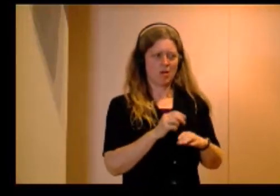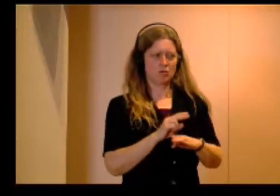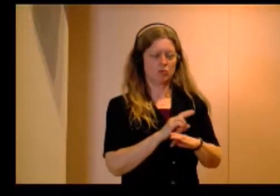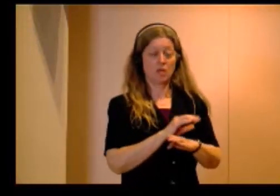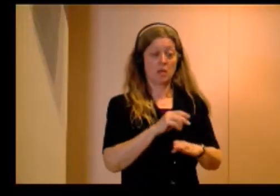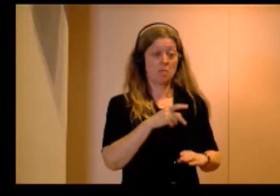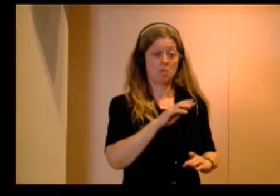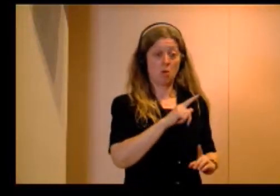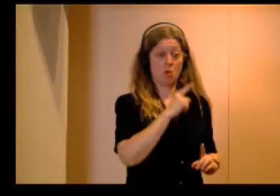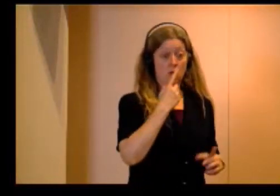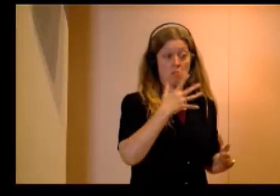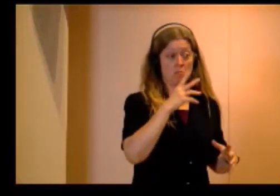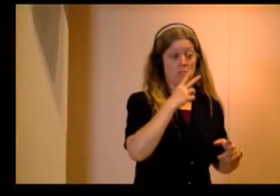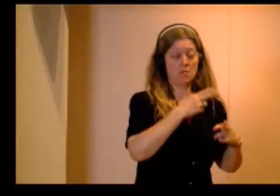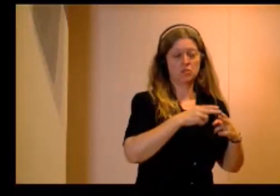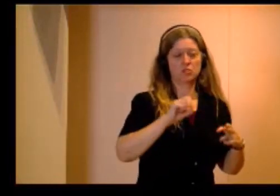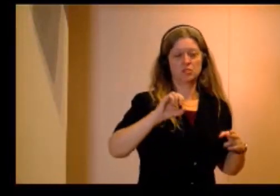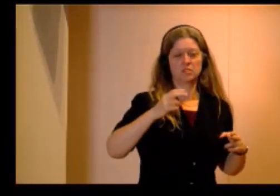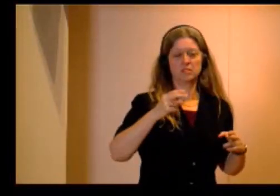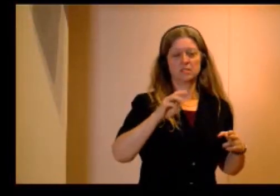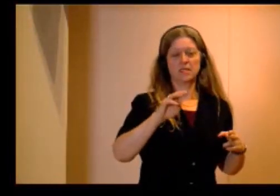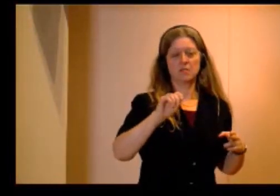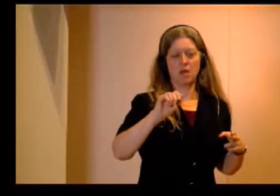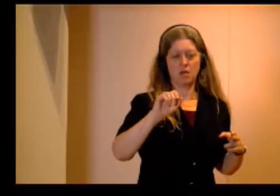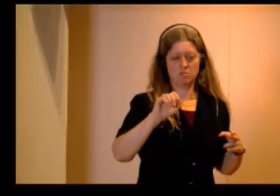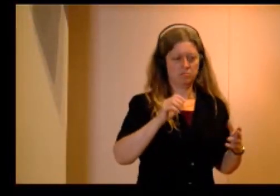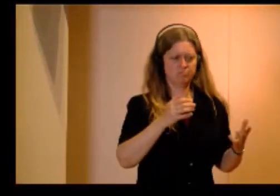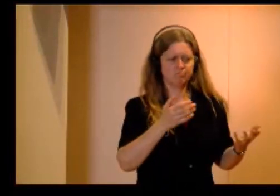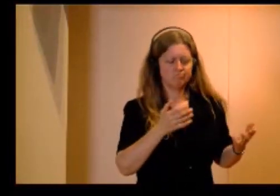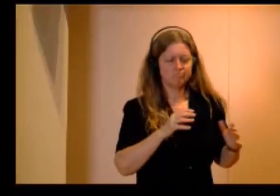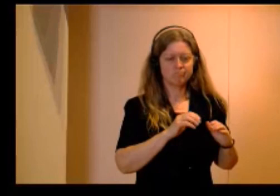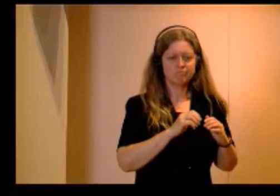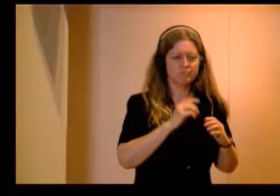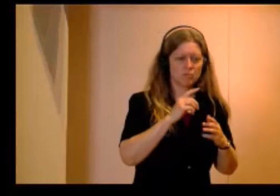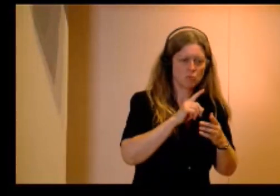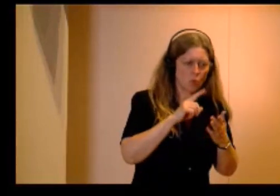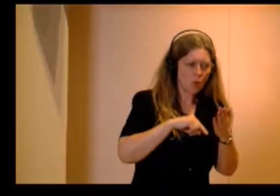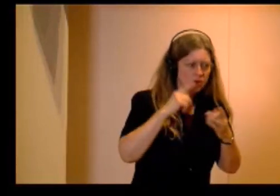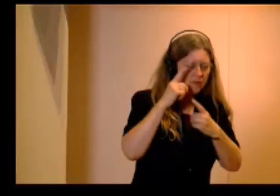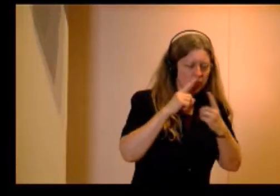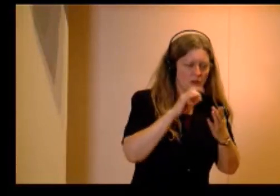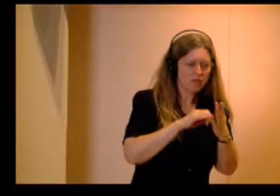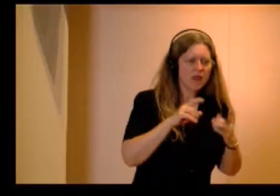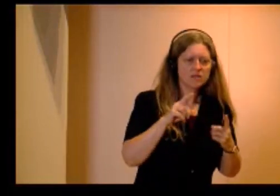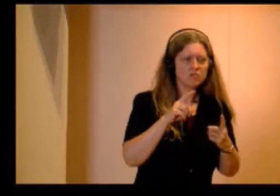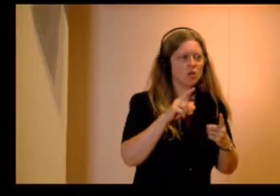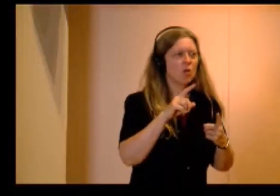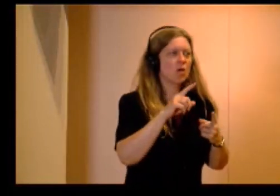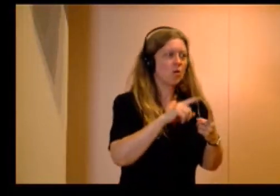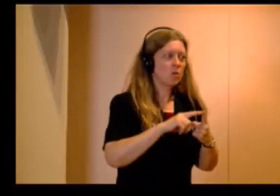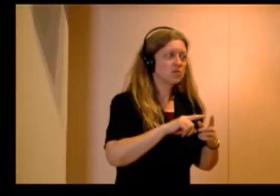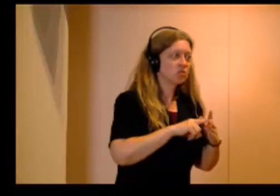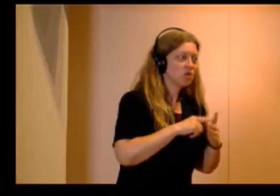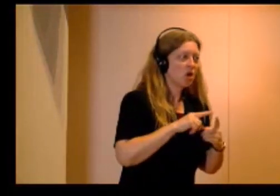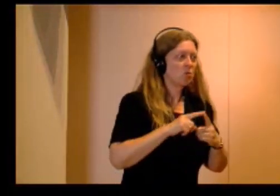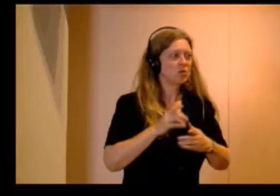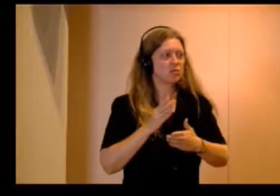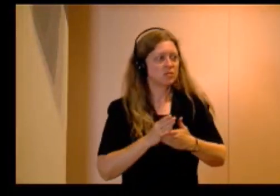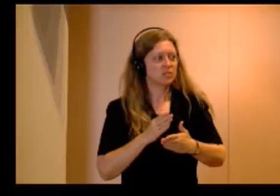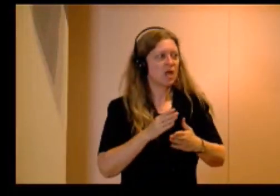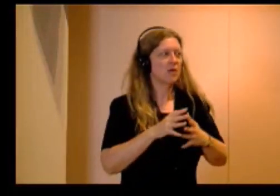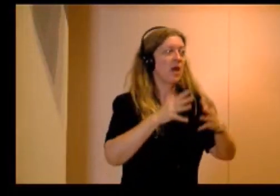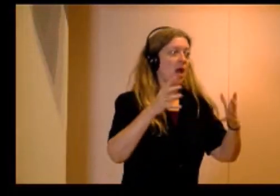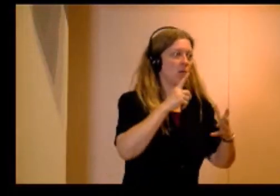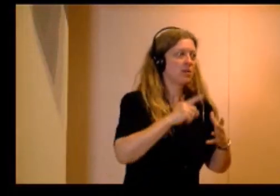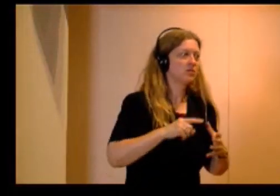about, but of course, how much do you add? When does it stop? How much is useful? And then, of course, at what point does it just become a pain